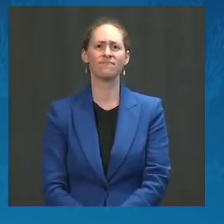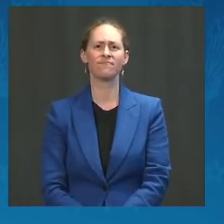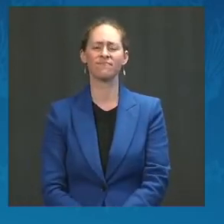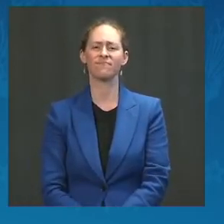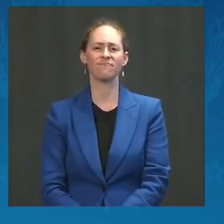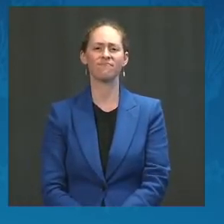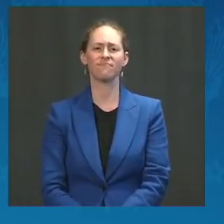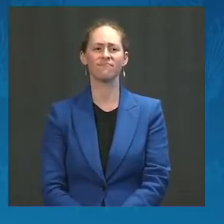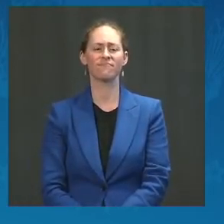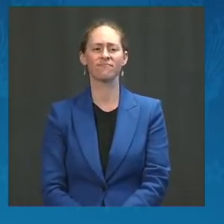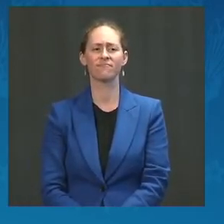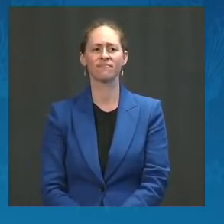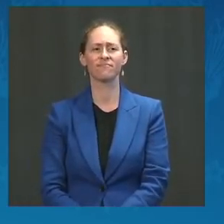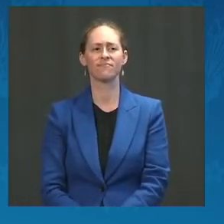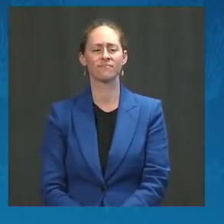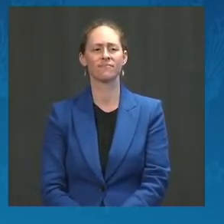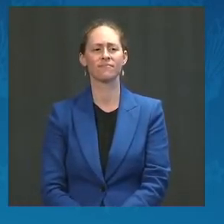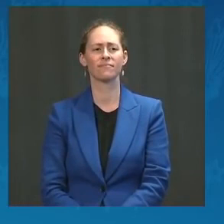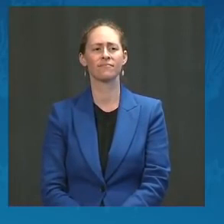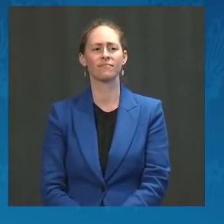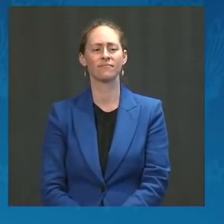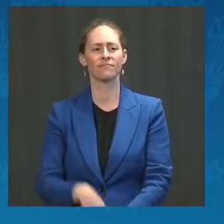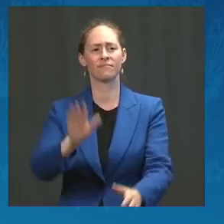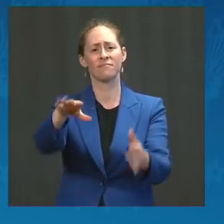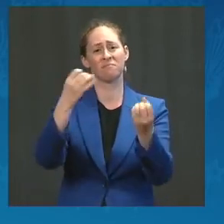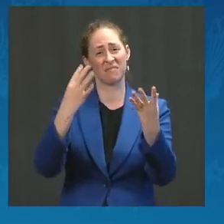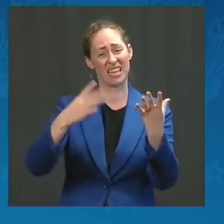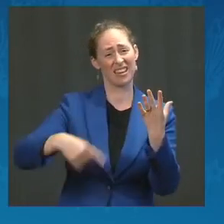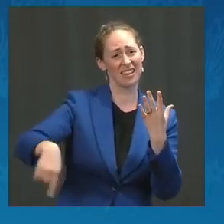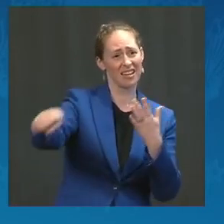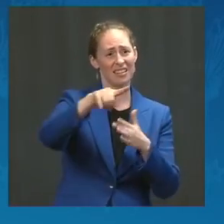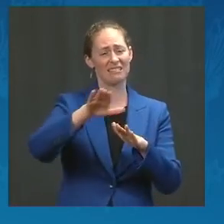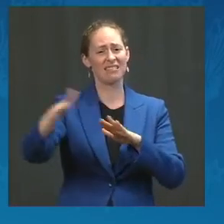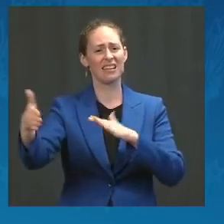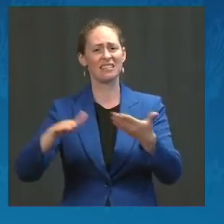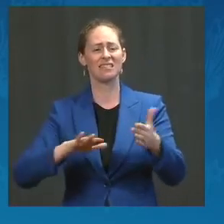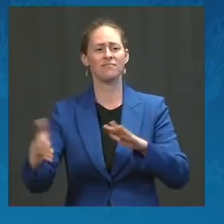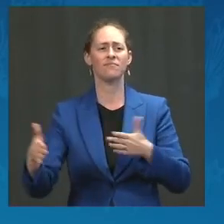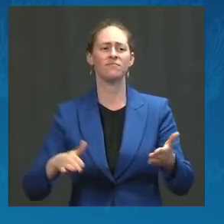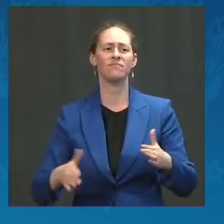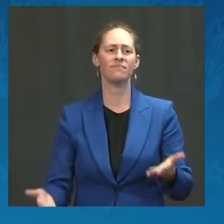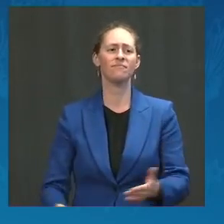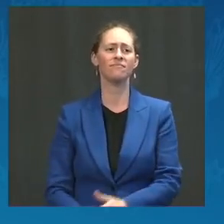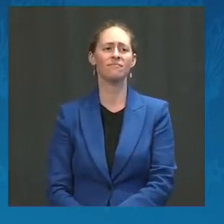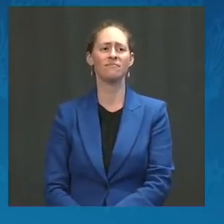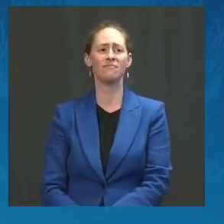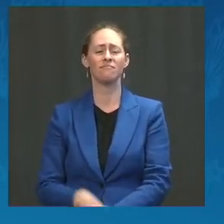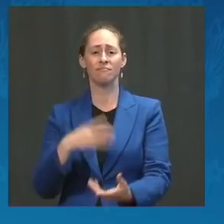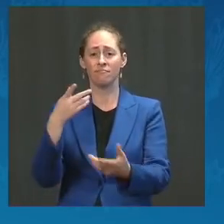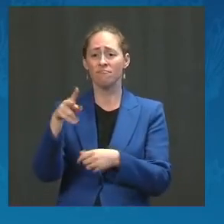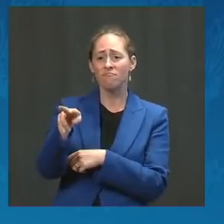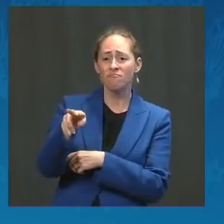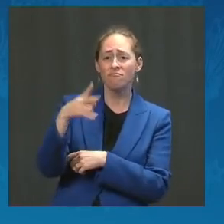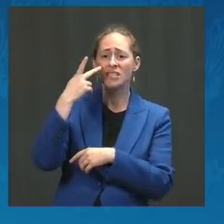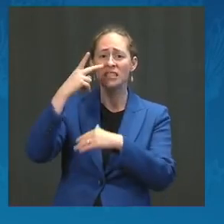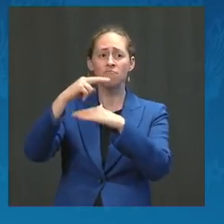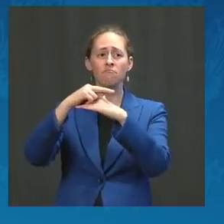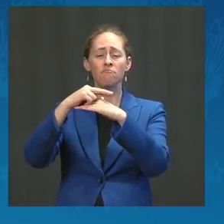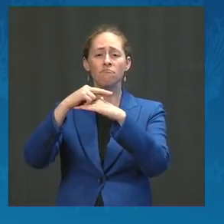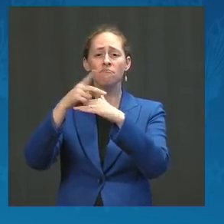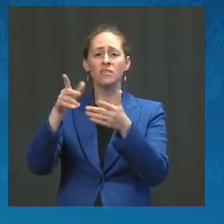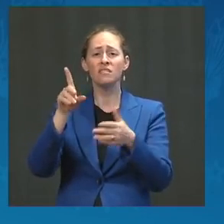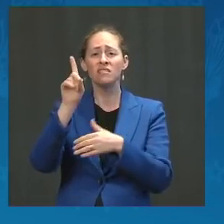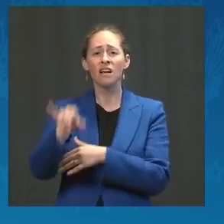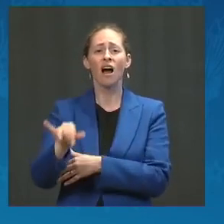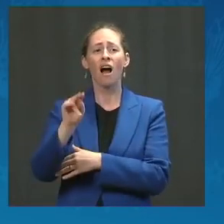Right now, too many people are dying, or watching someone they love dying and saying, "If I just